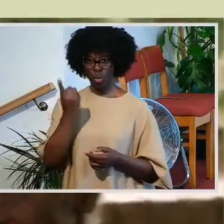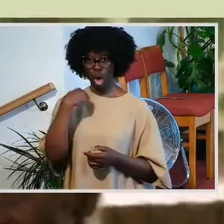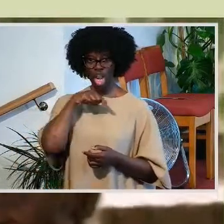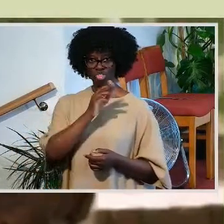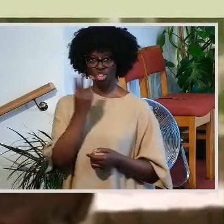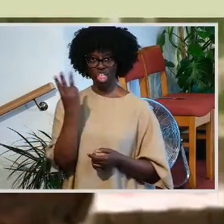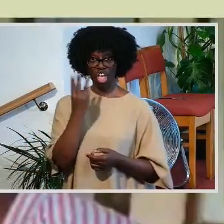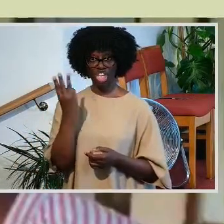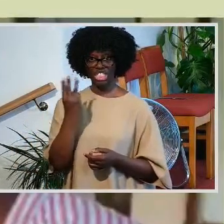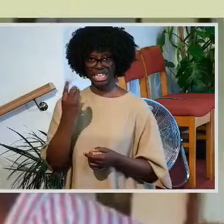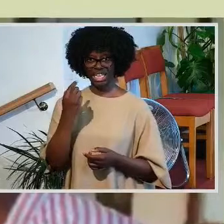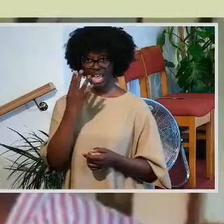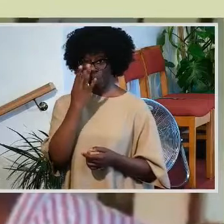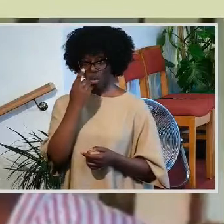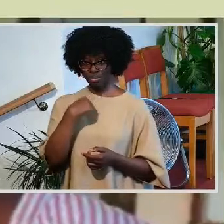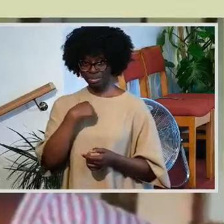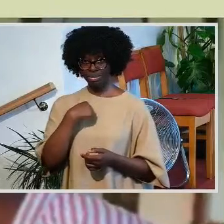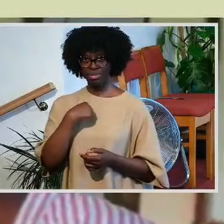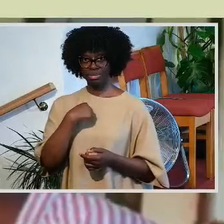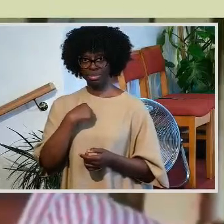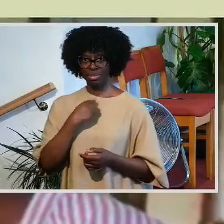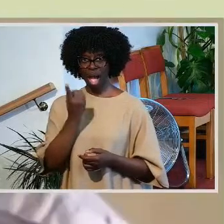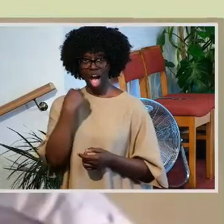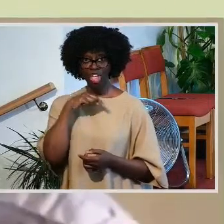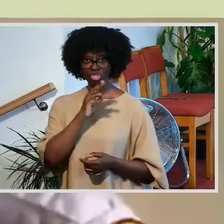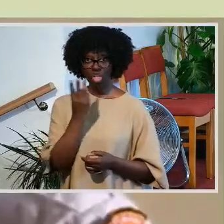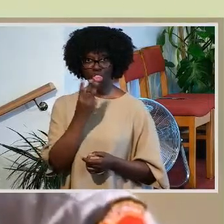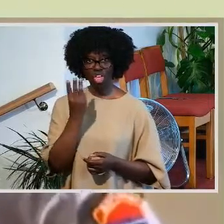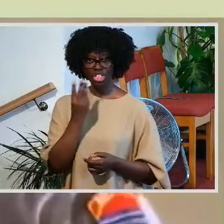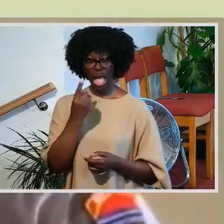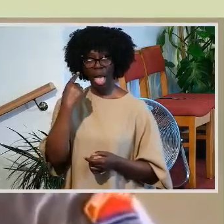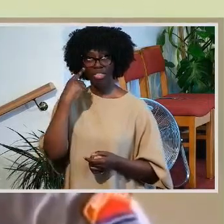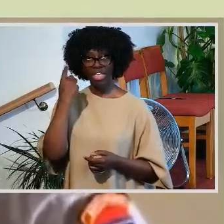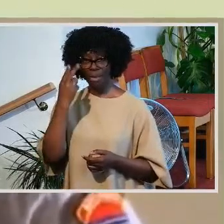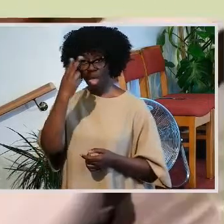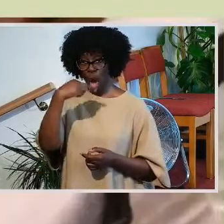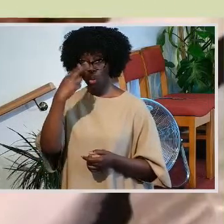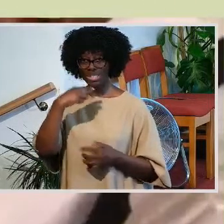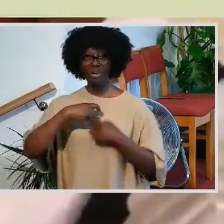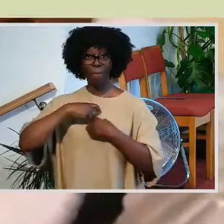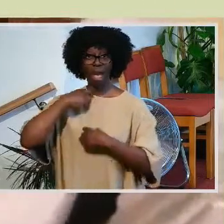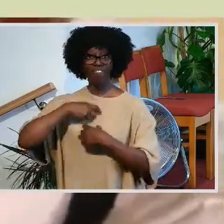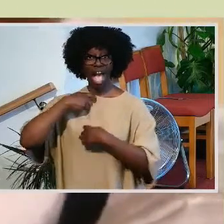actively involved in ministry. I think I'm the oldest master guide in SID.